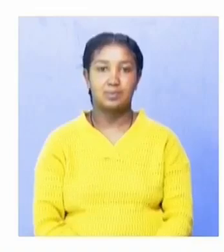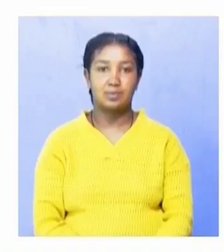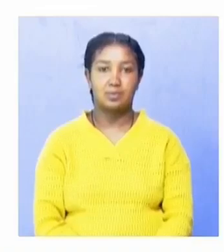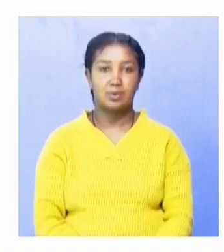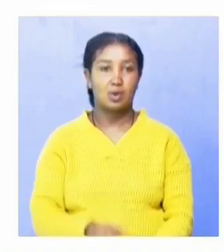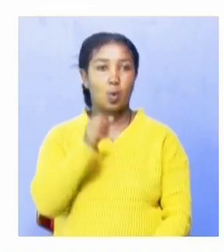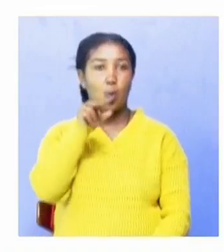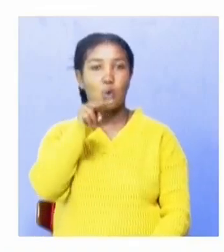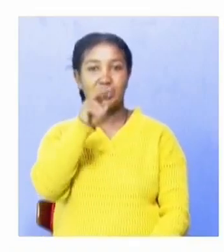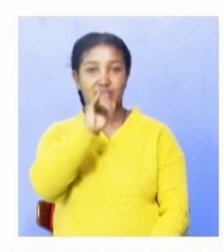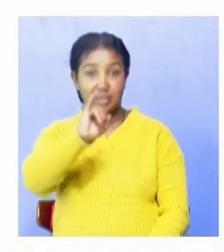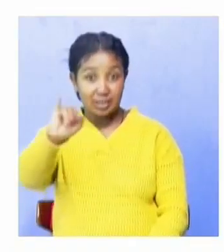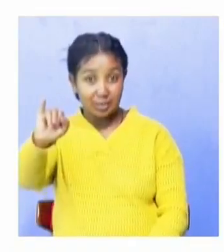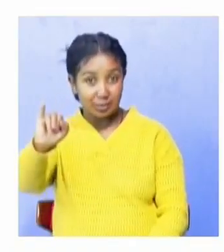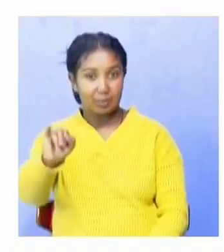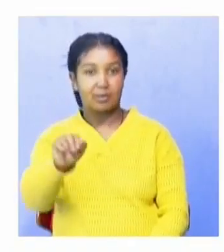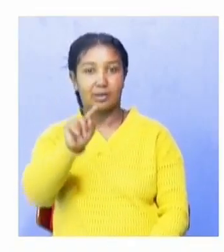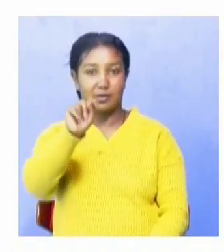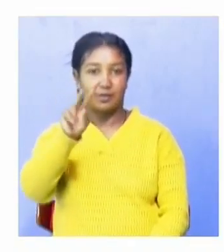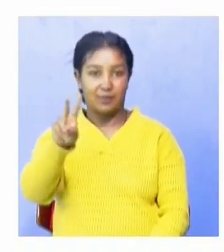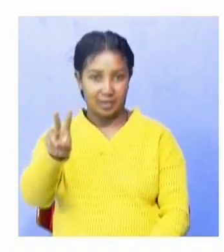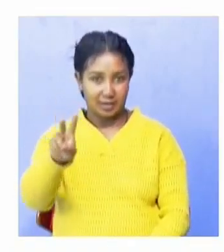watching TV.